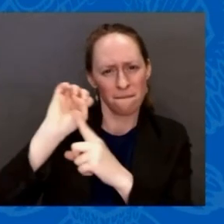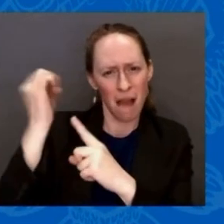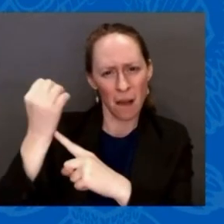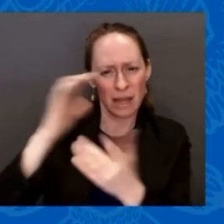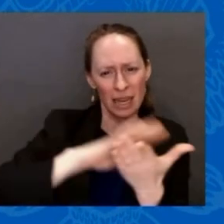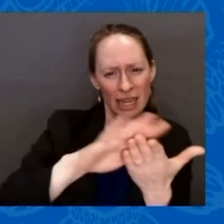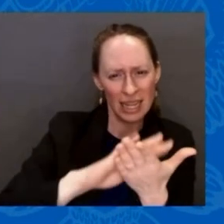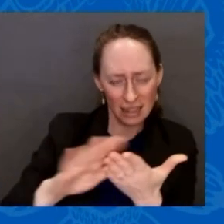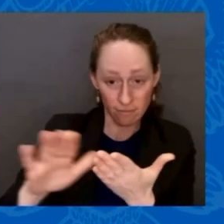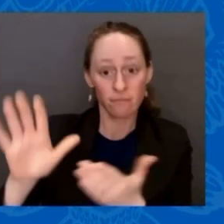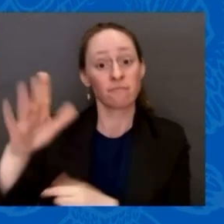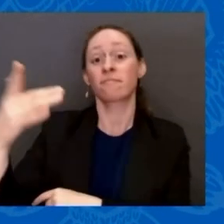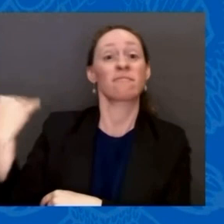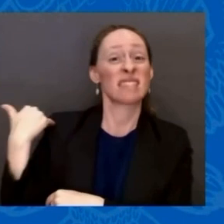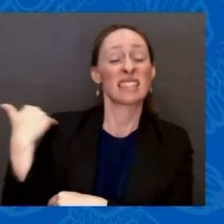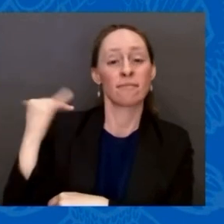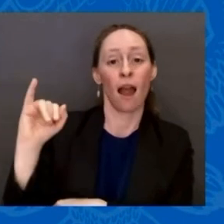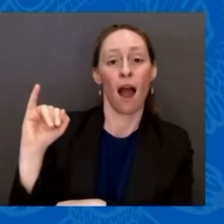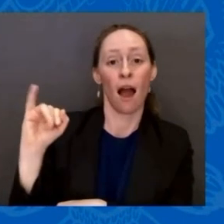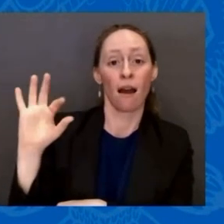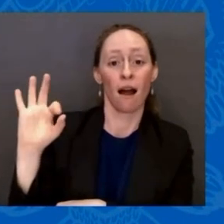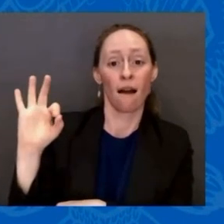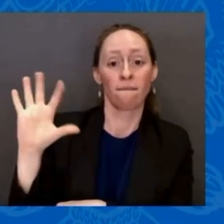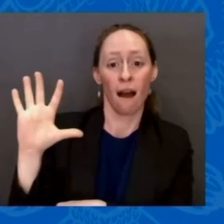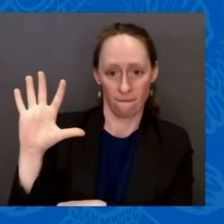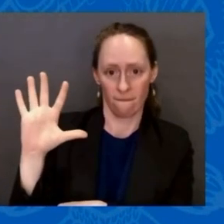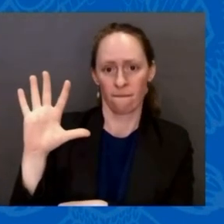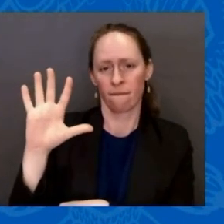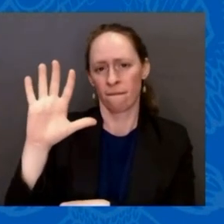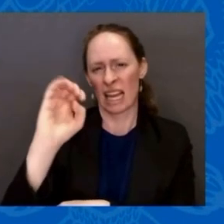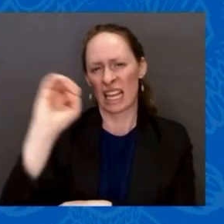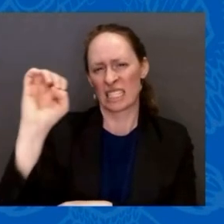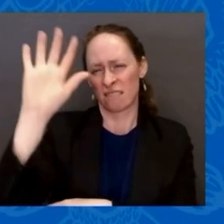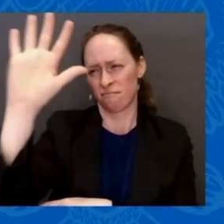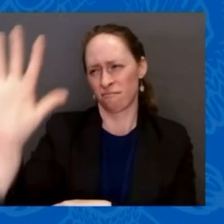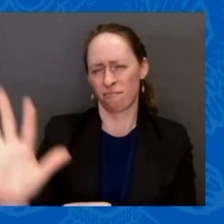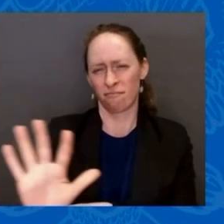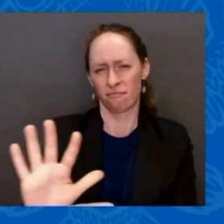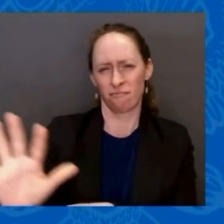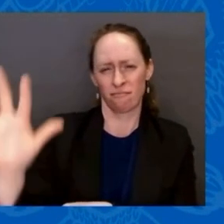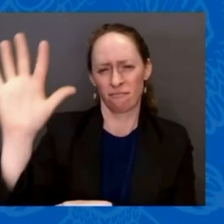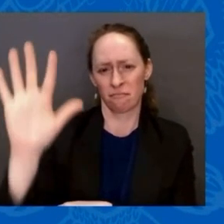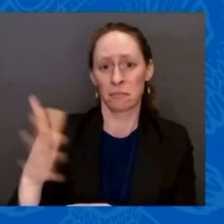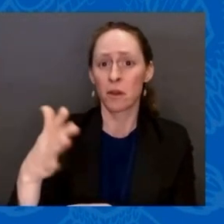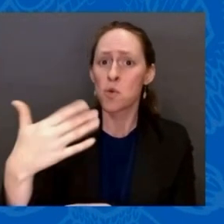It's one of the most important links in the entire East Coast. Well, guess what?